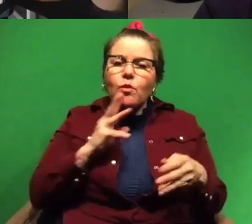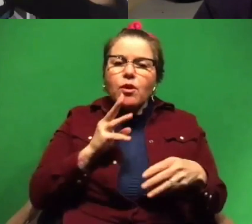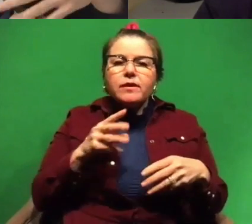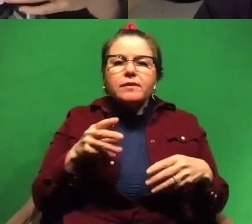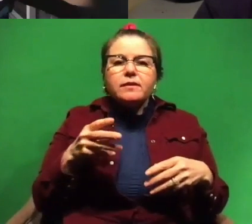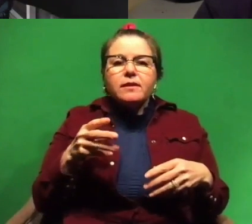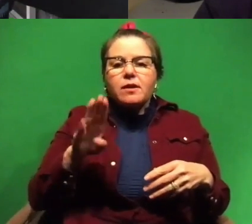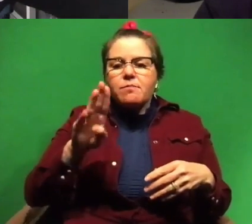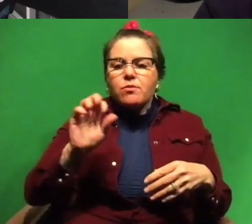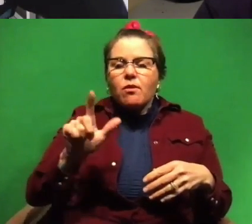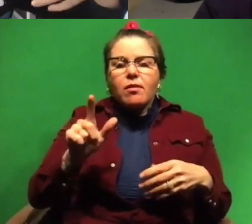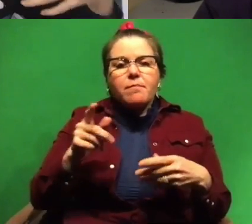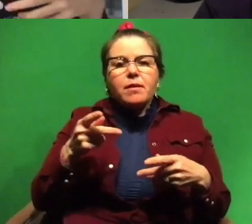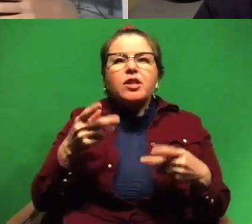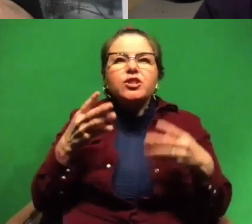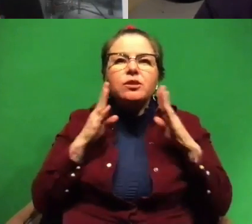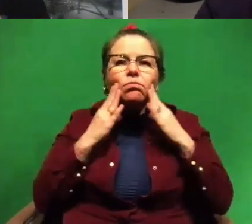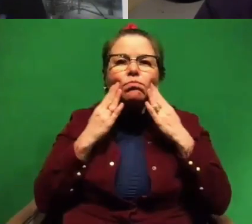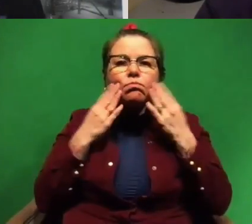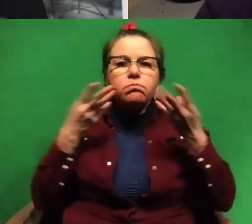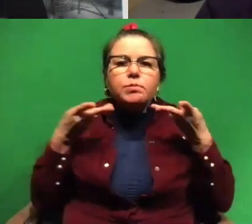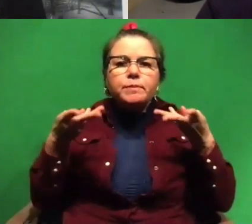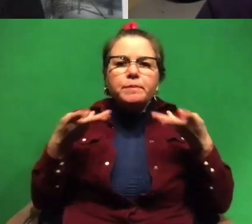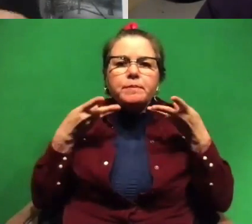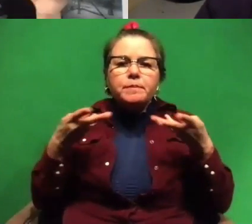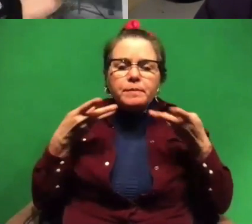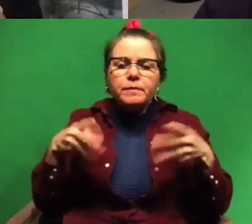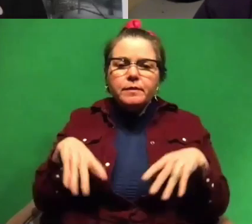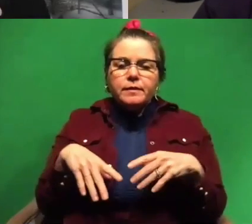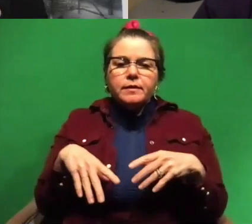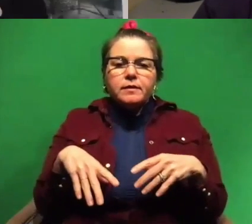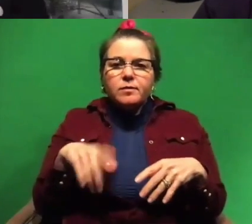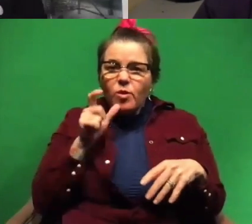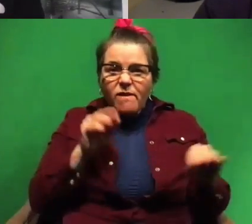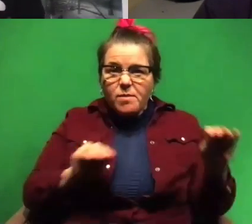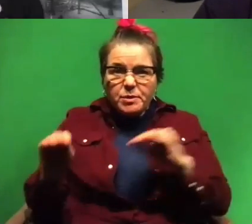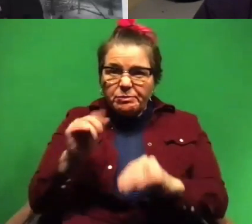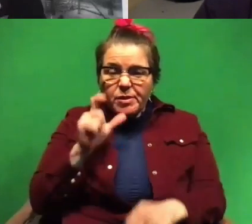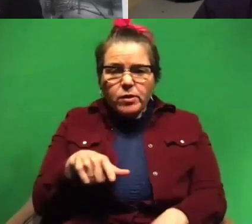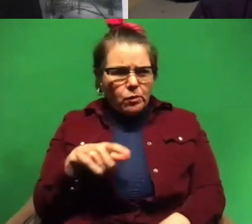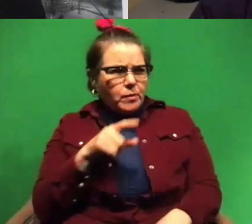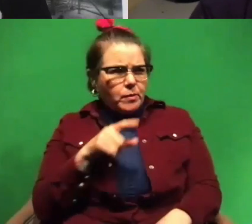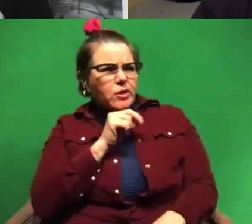buccal pumping, like a cheek pumping method that it uses. And yeah, you know,